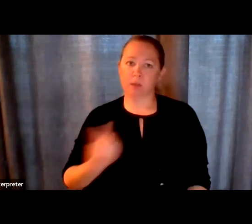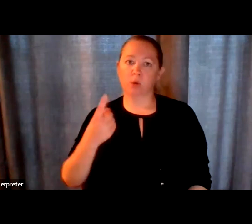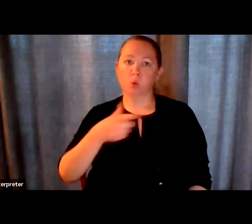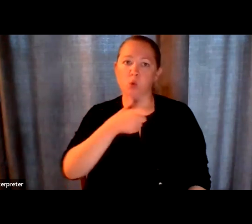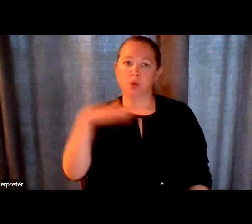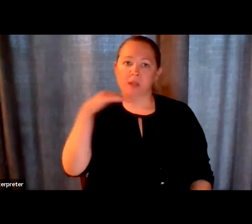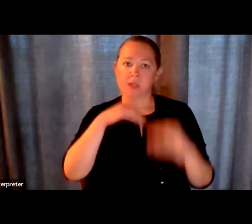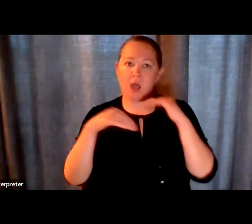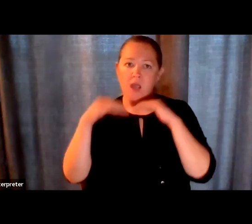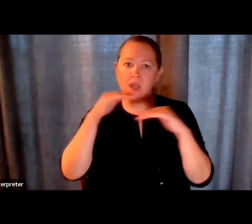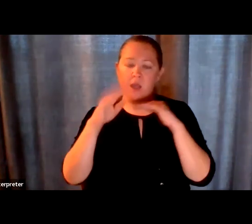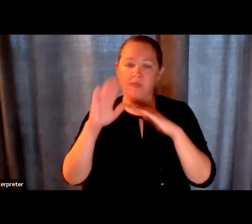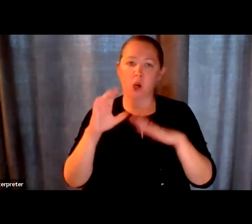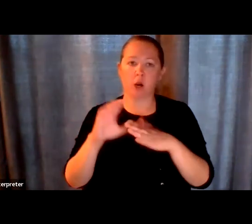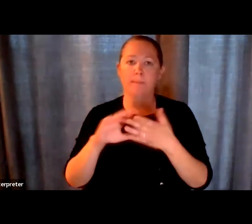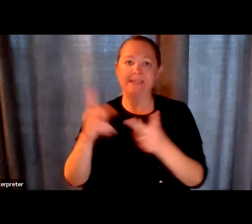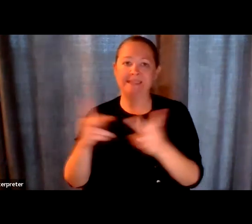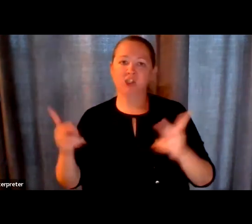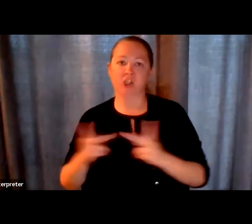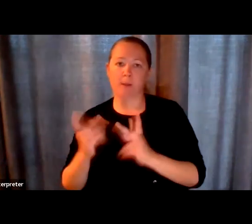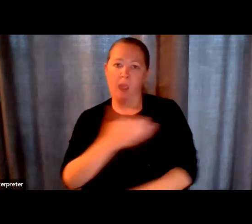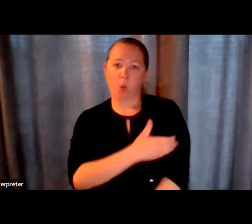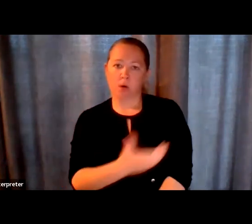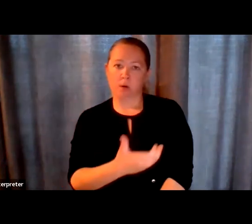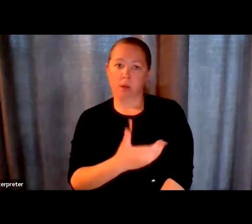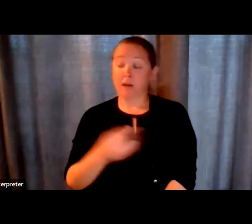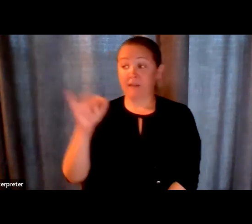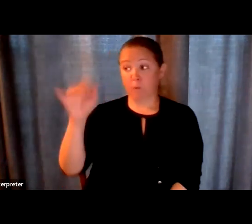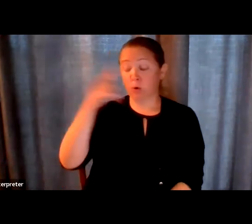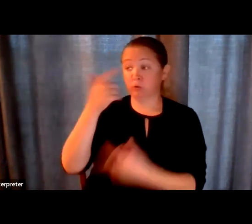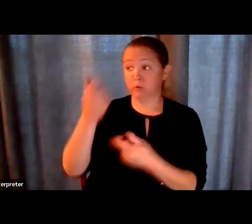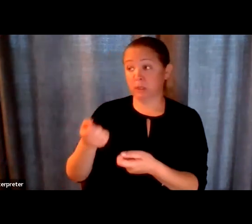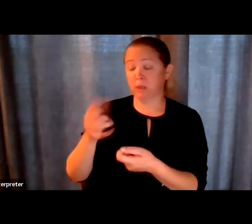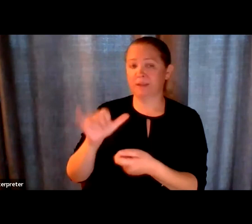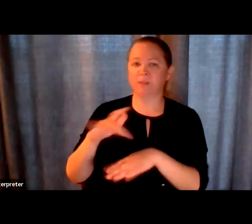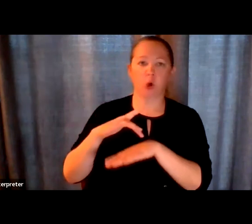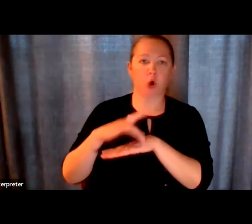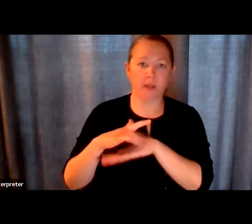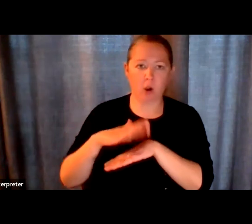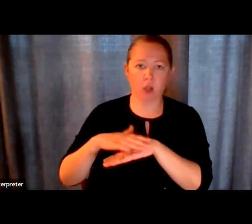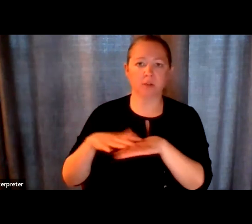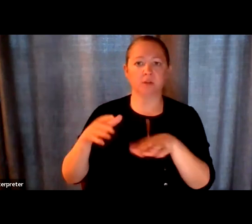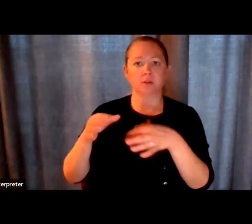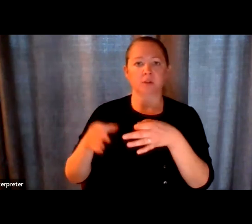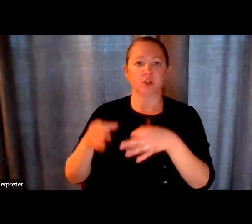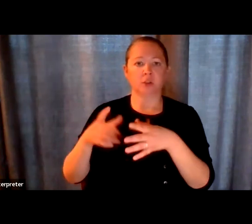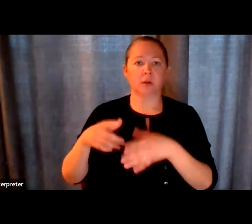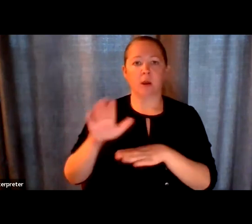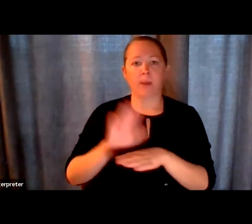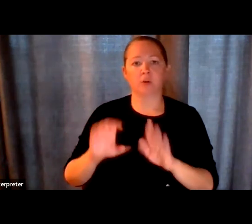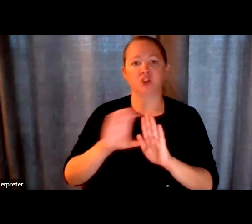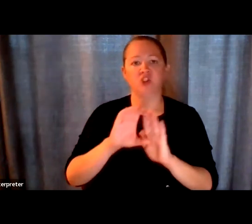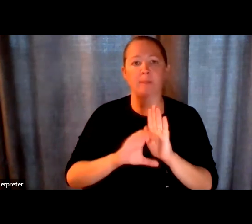to a position of power that brought all of this on us. And if you're interested in that, this will be early on in Judges, around the chapter 2 of the